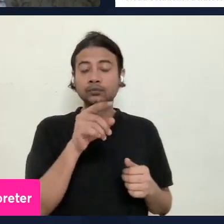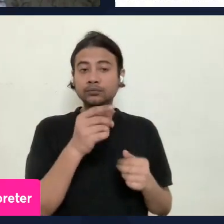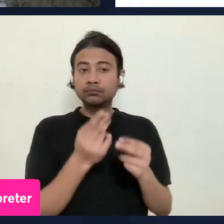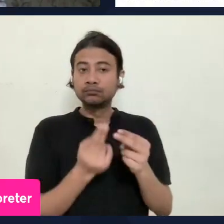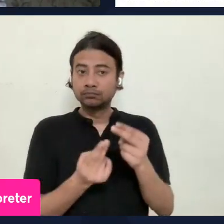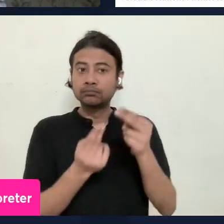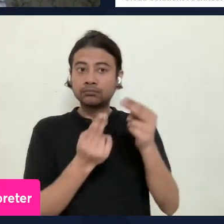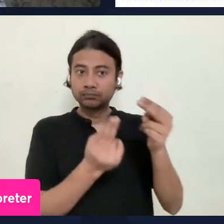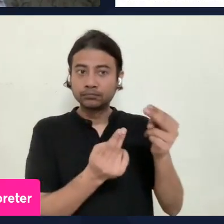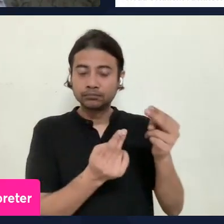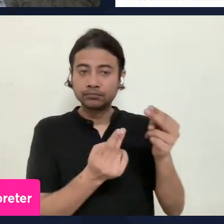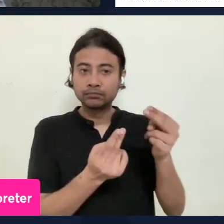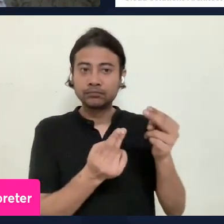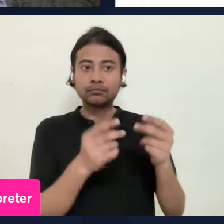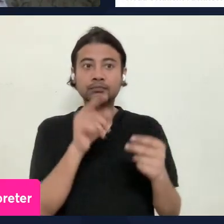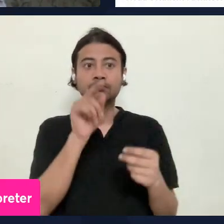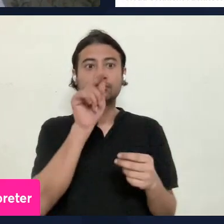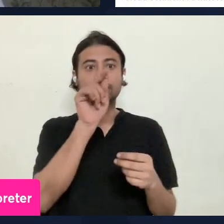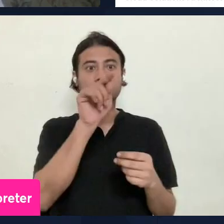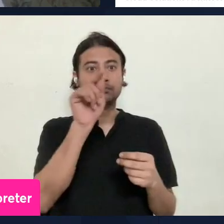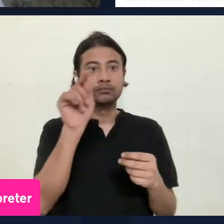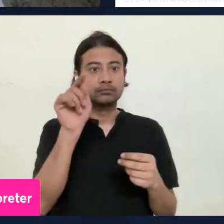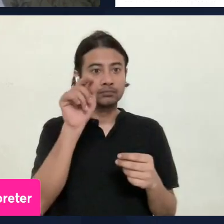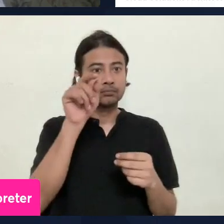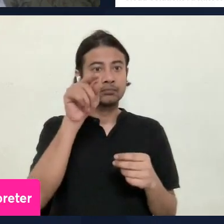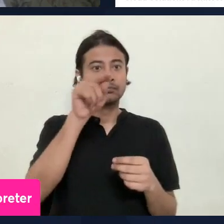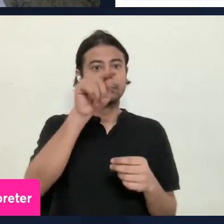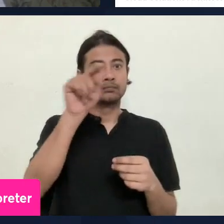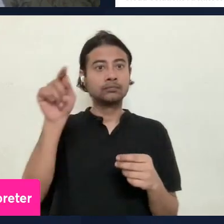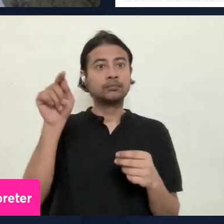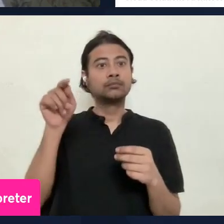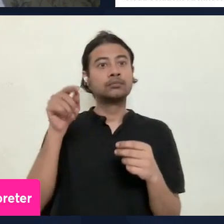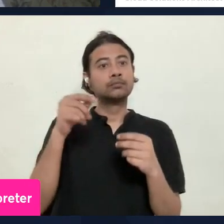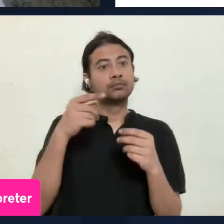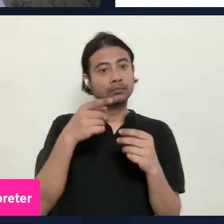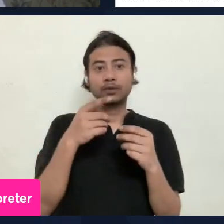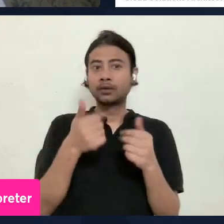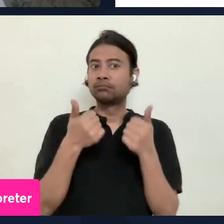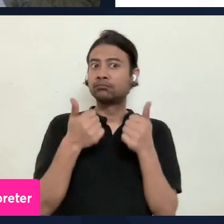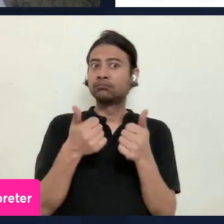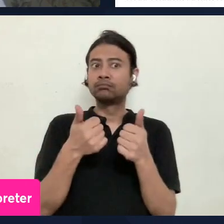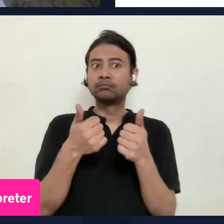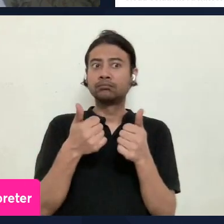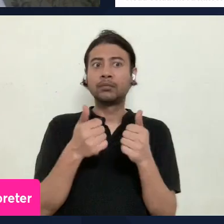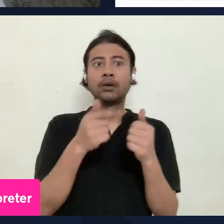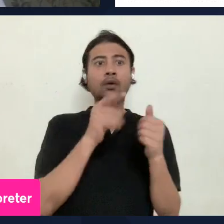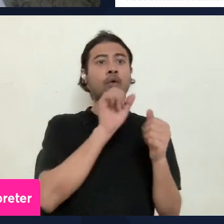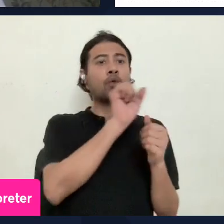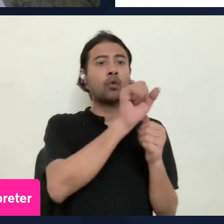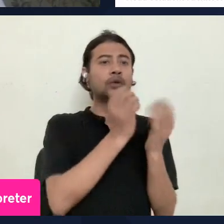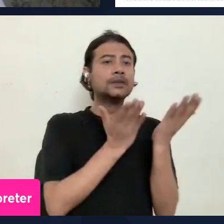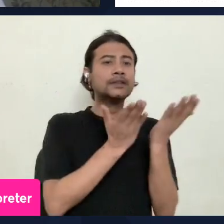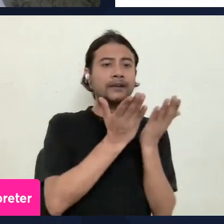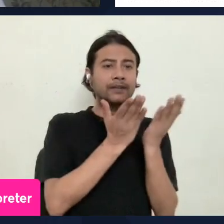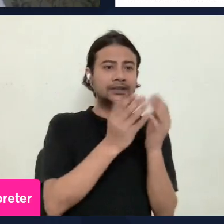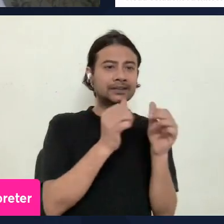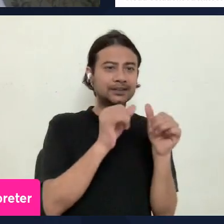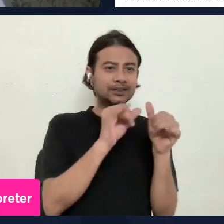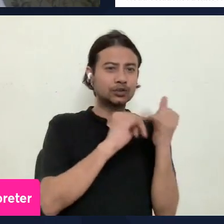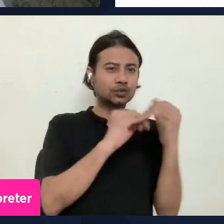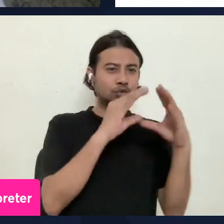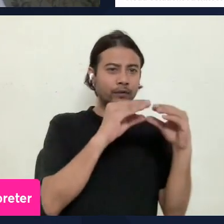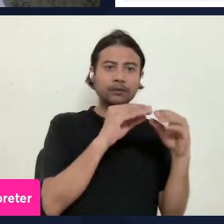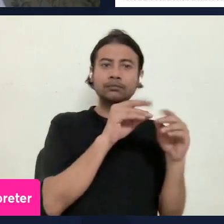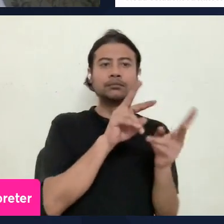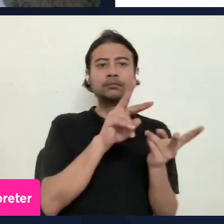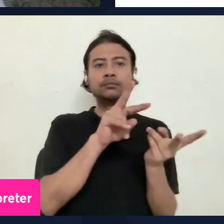they have seen great success by migrating from one storage offering to ANF. This particular